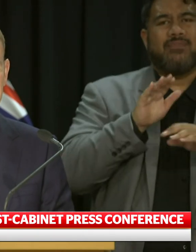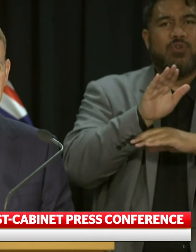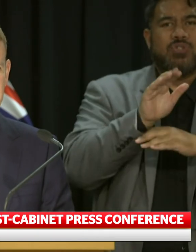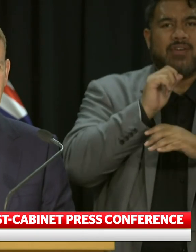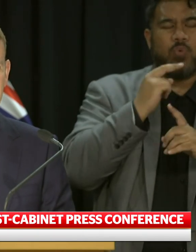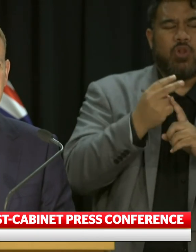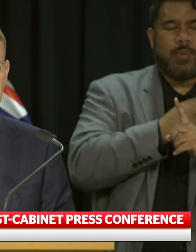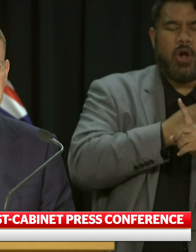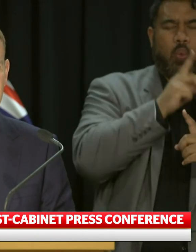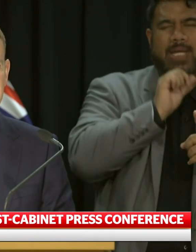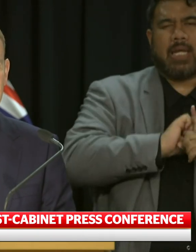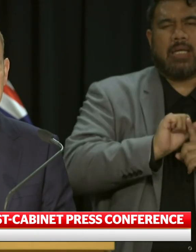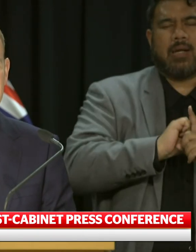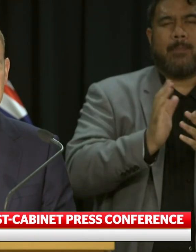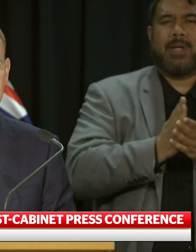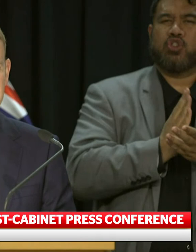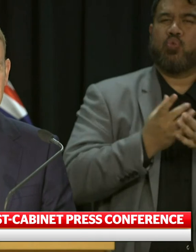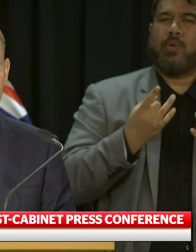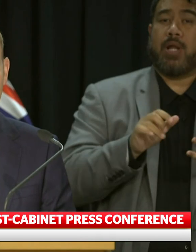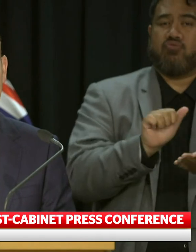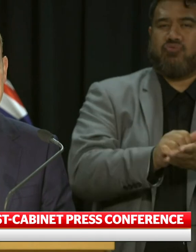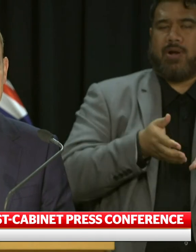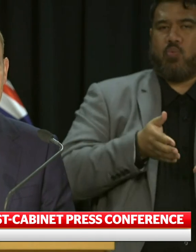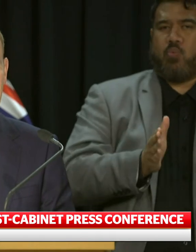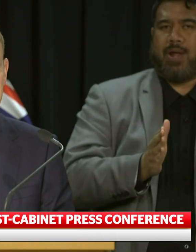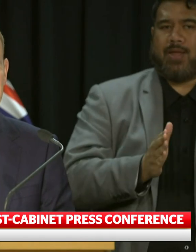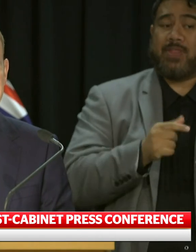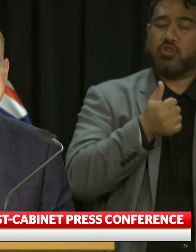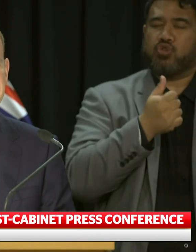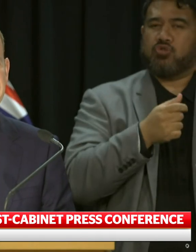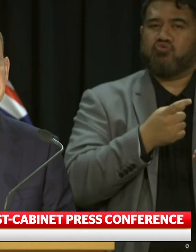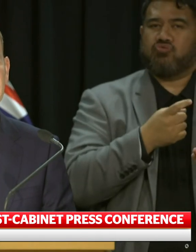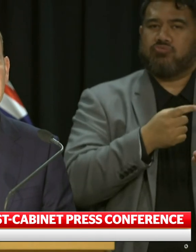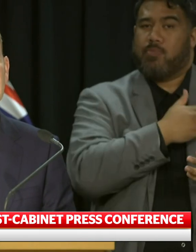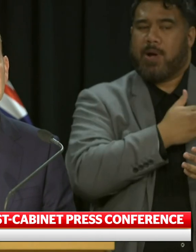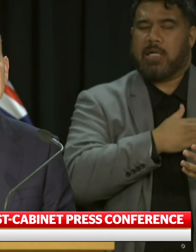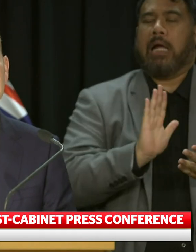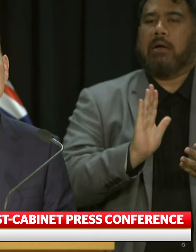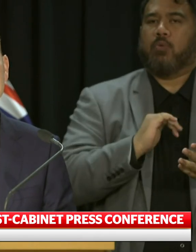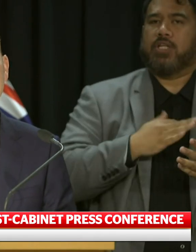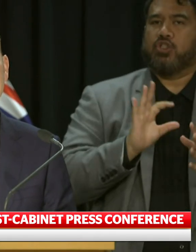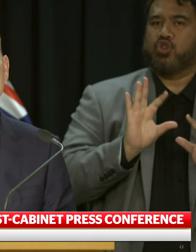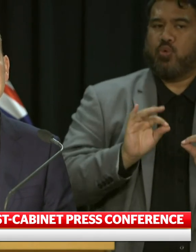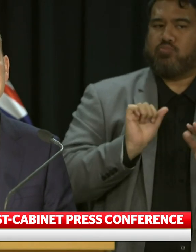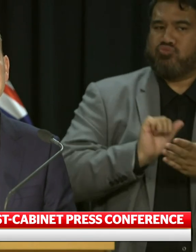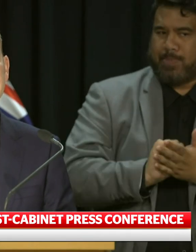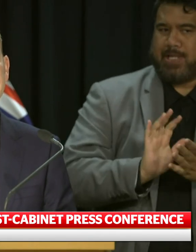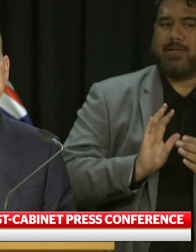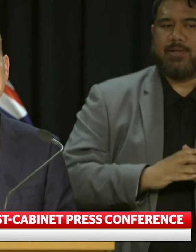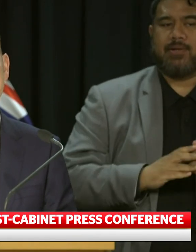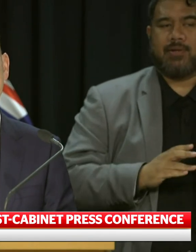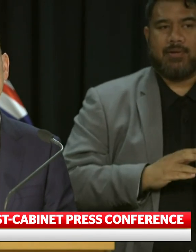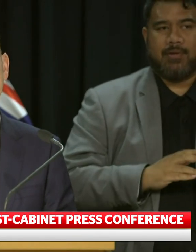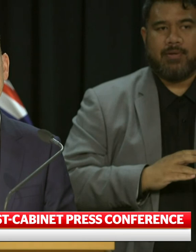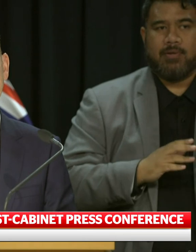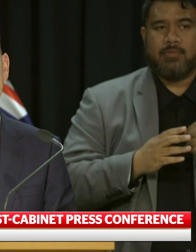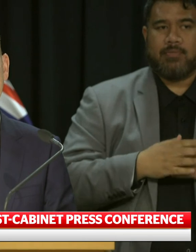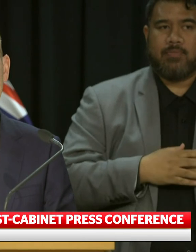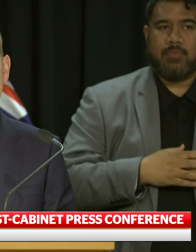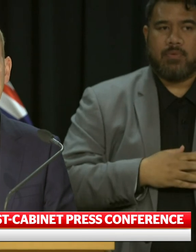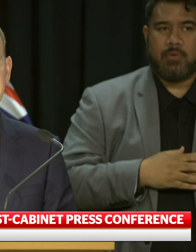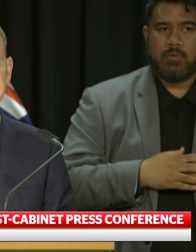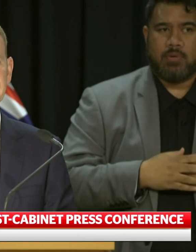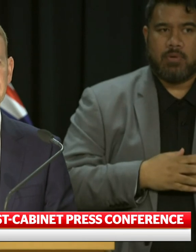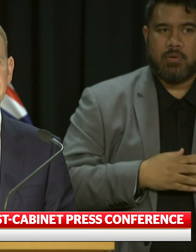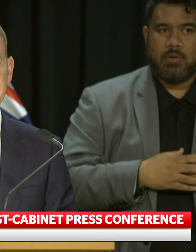future with the right preparation. And so I think it's a good reminder to sharpen up. Back to the conversation we had before you left the trip on the Republic, when